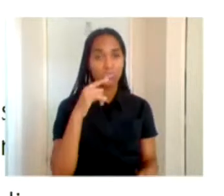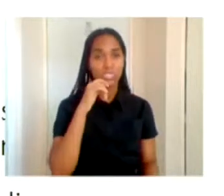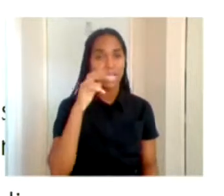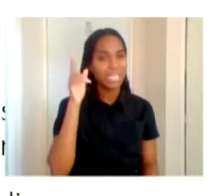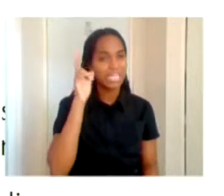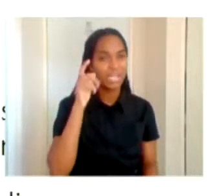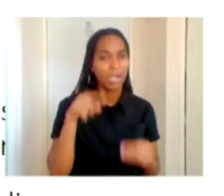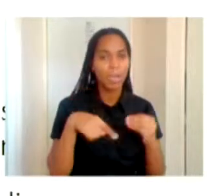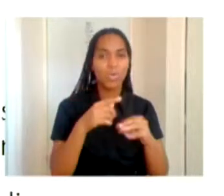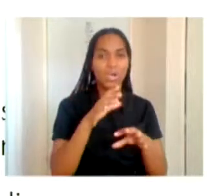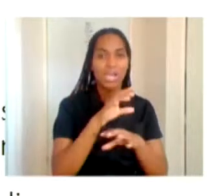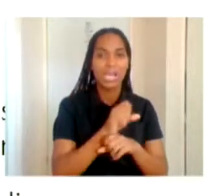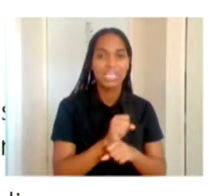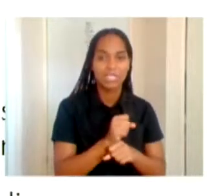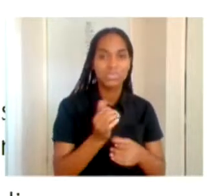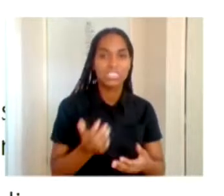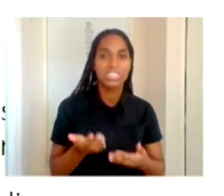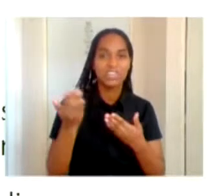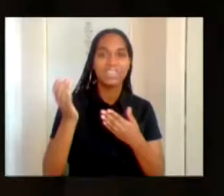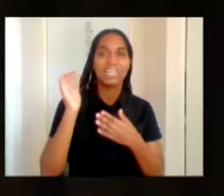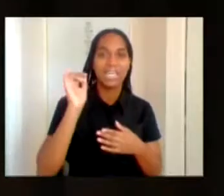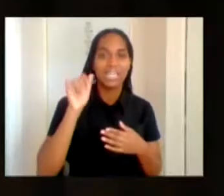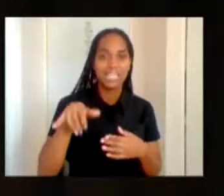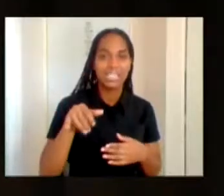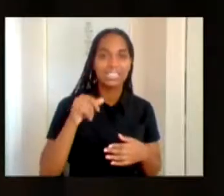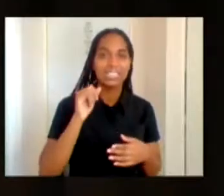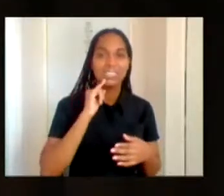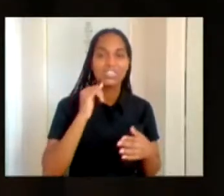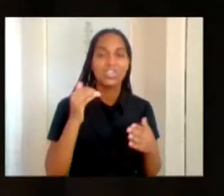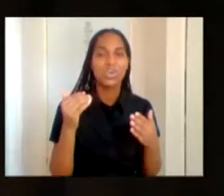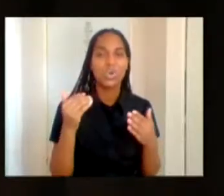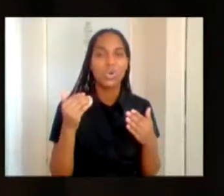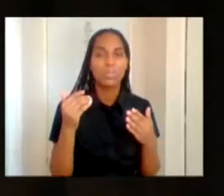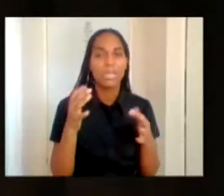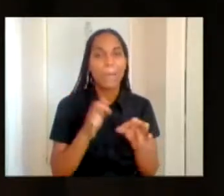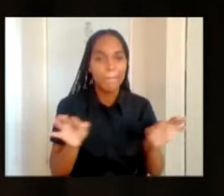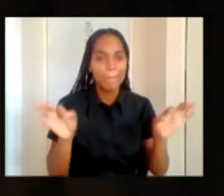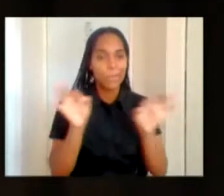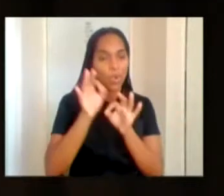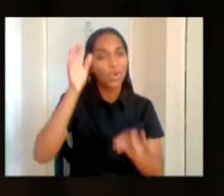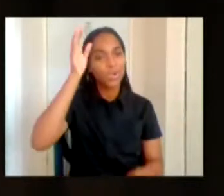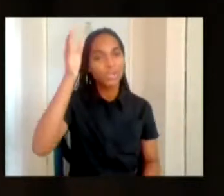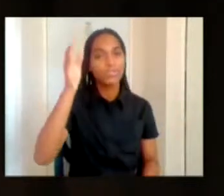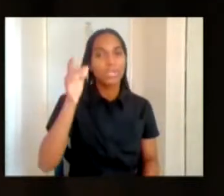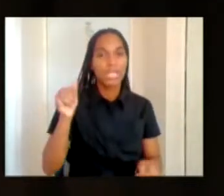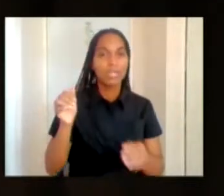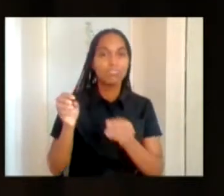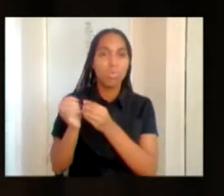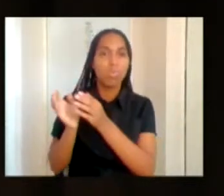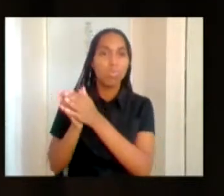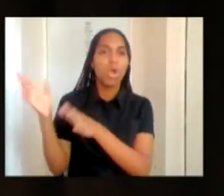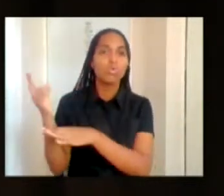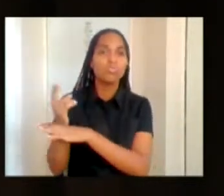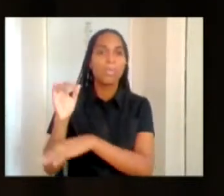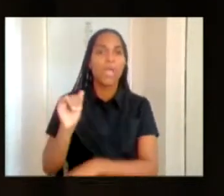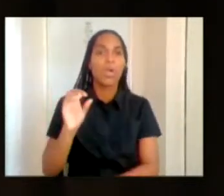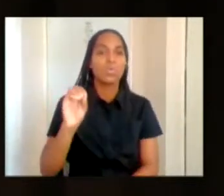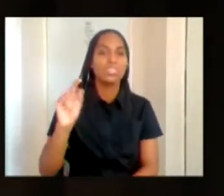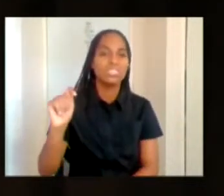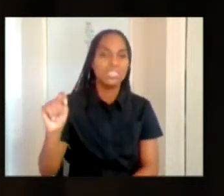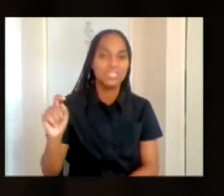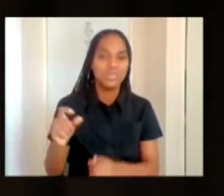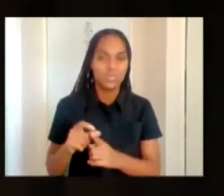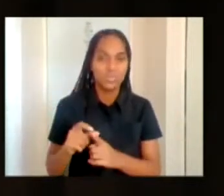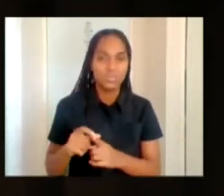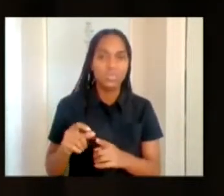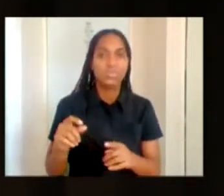adaptive bitrate delivery. That has been a kind of an important concept widely used by OTT world or internet